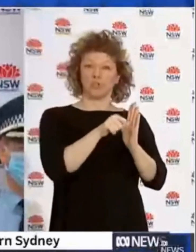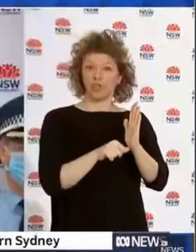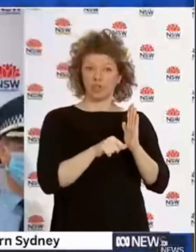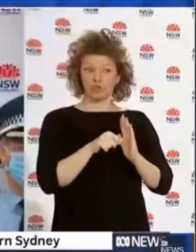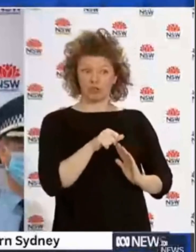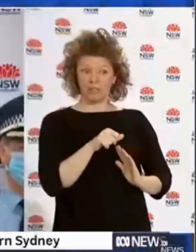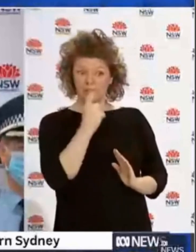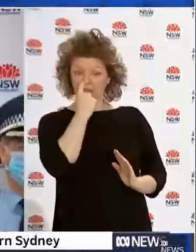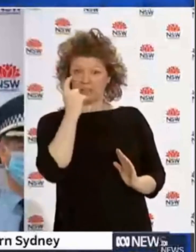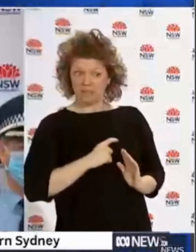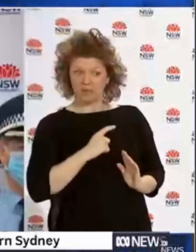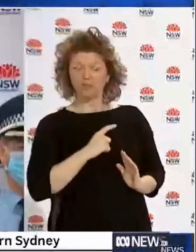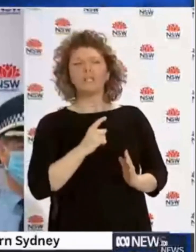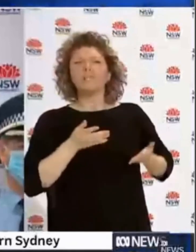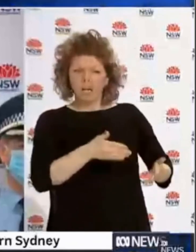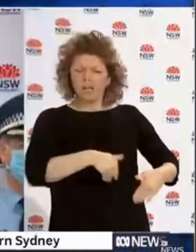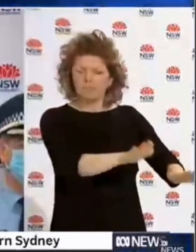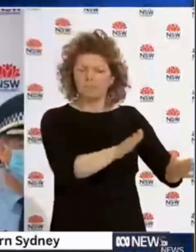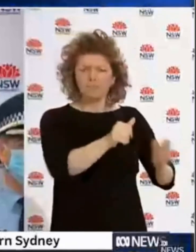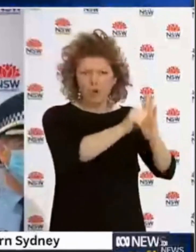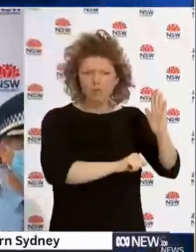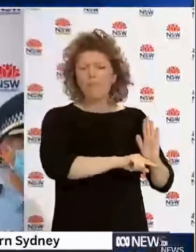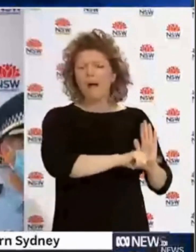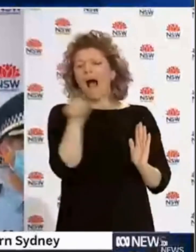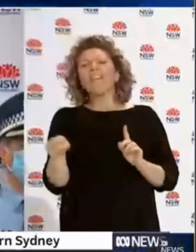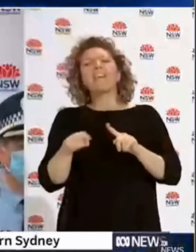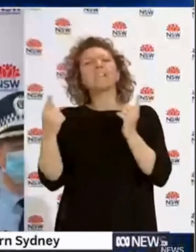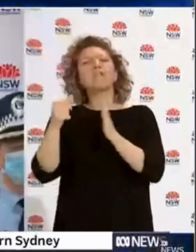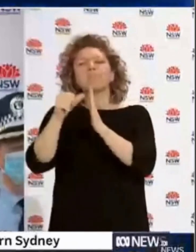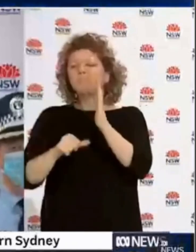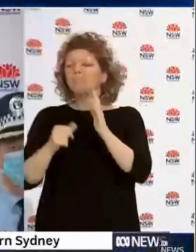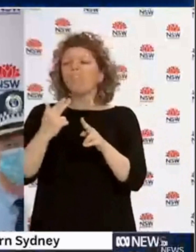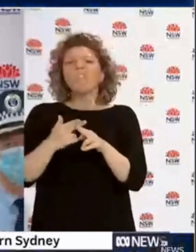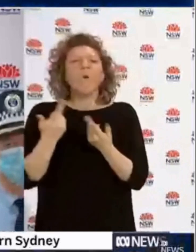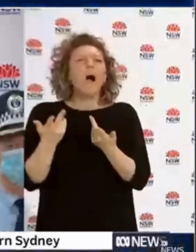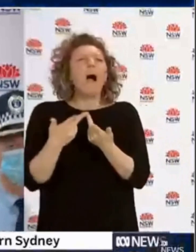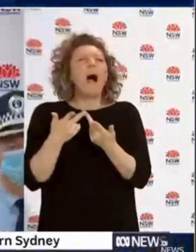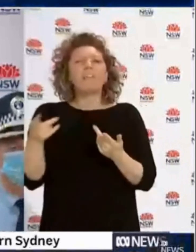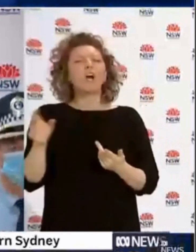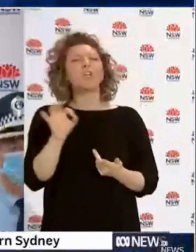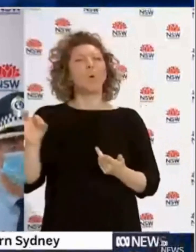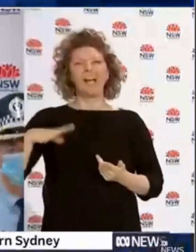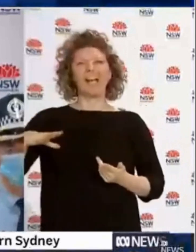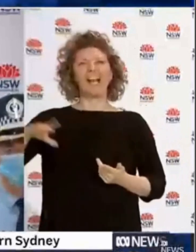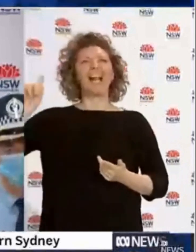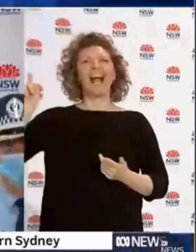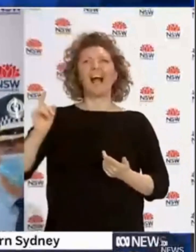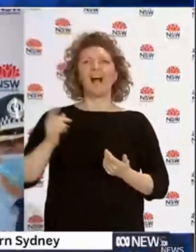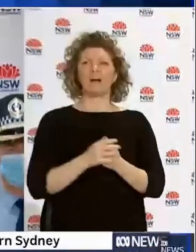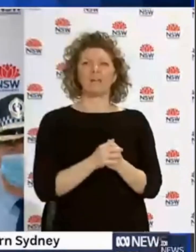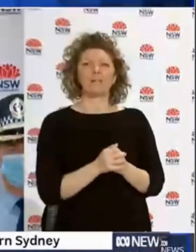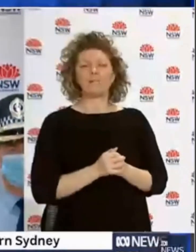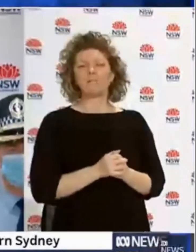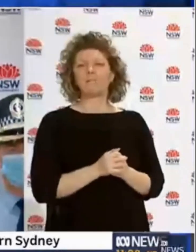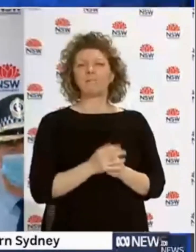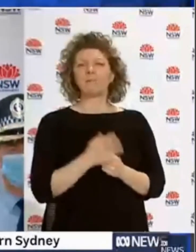urgent surgery is, of course, being undertaken. And then there are, when you get into the elective categories, there are 3. It's Category 1, Category